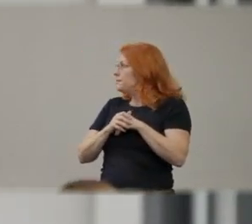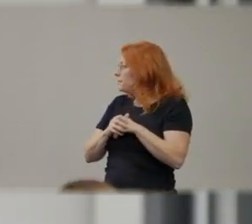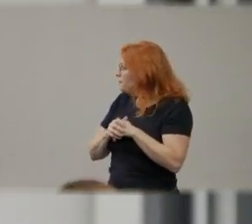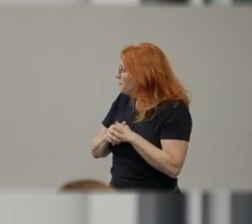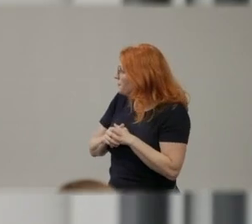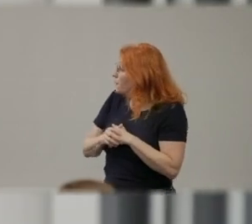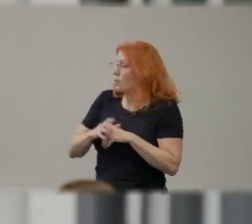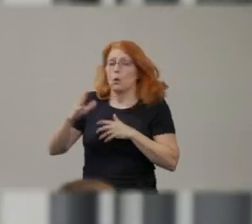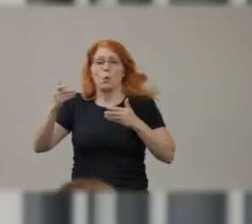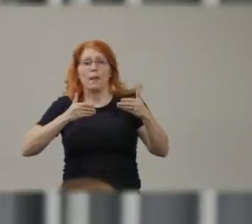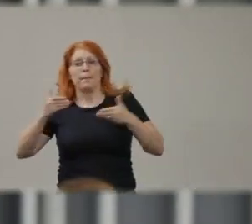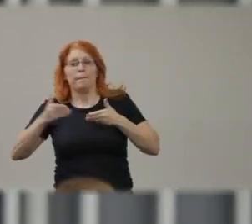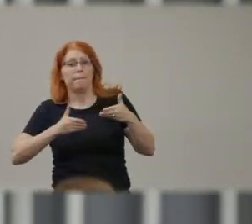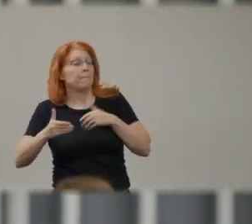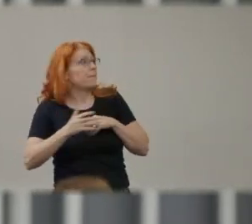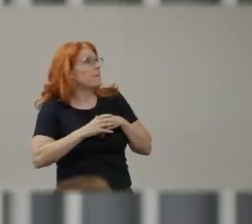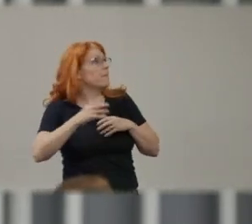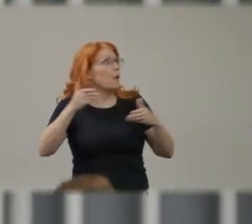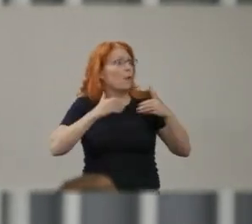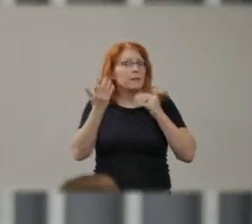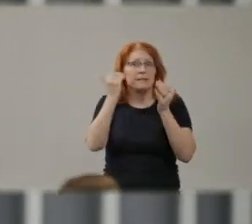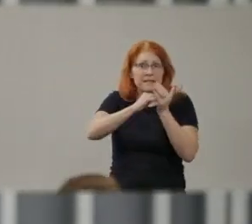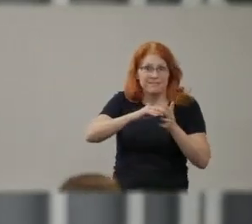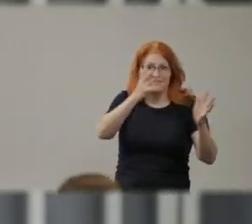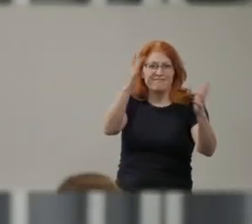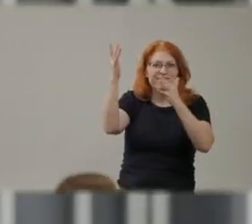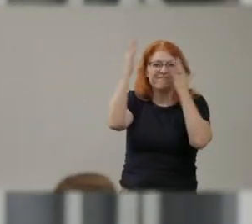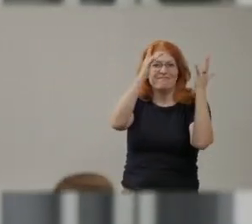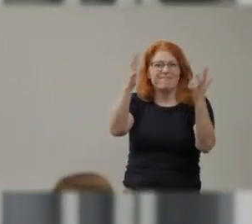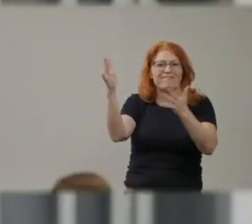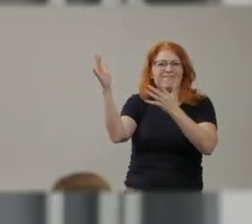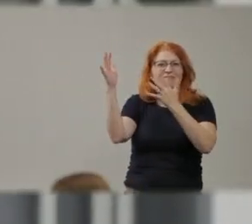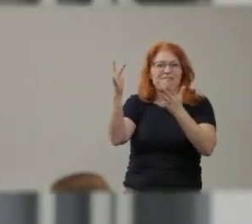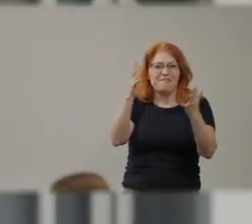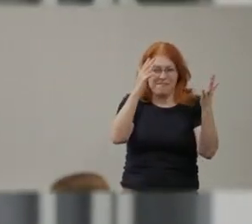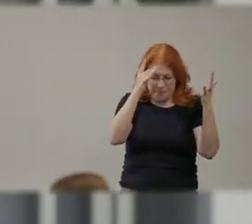Welcome. Let's welcome our panel.